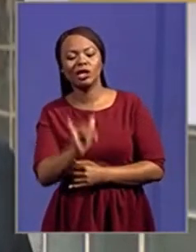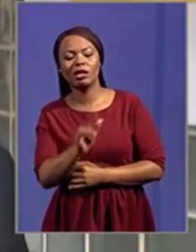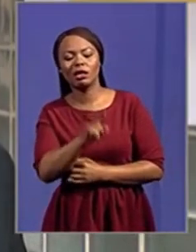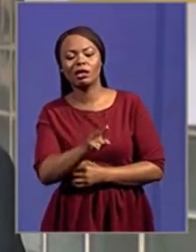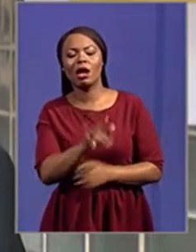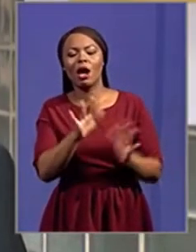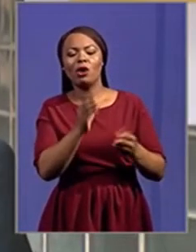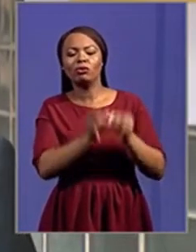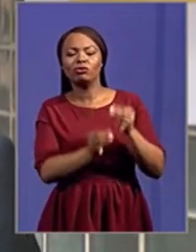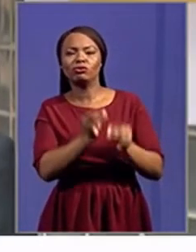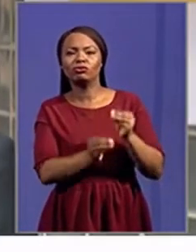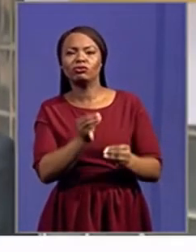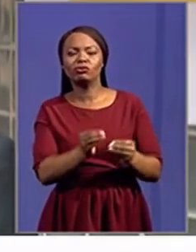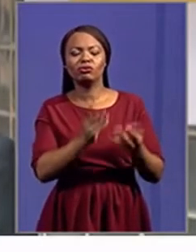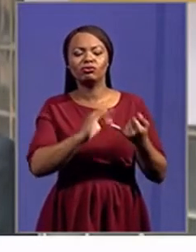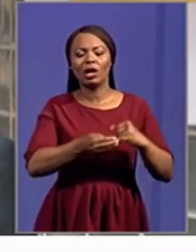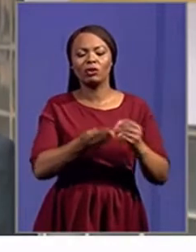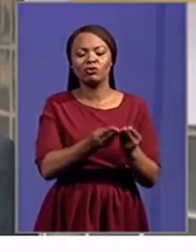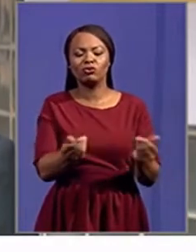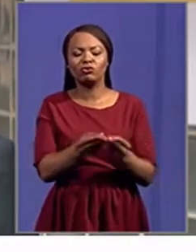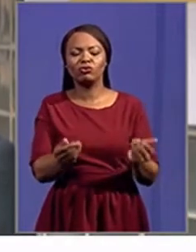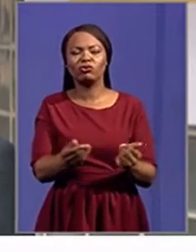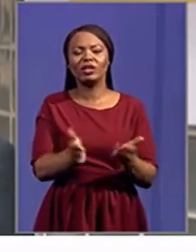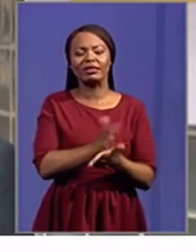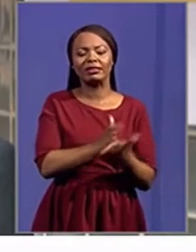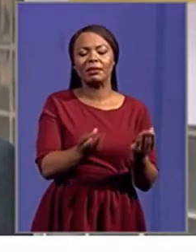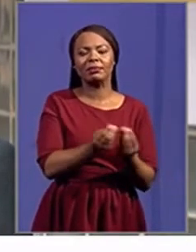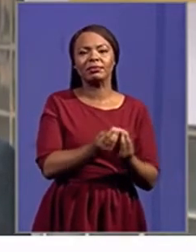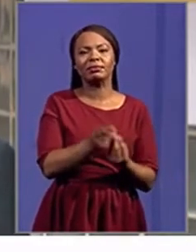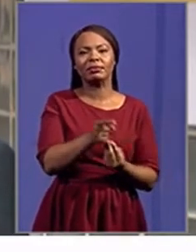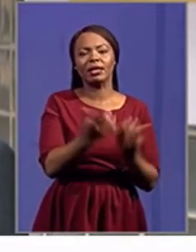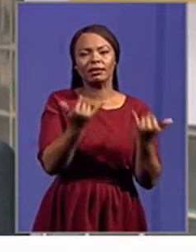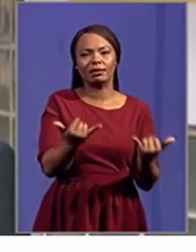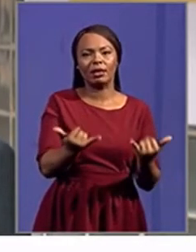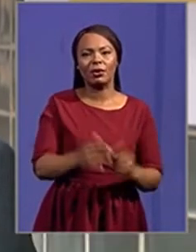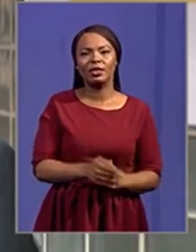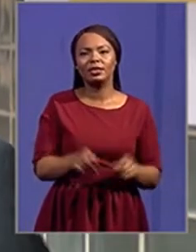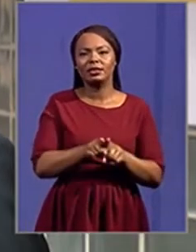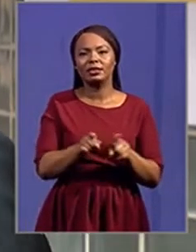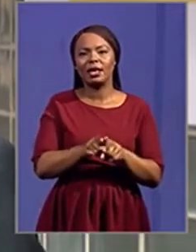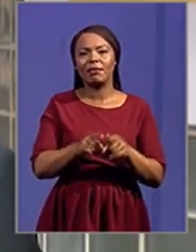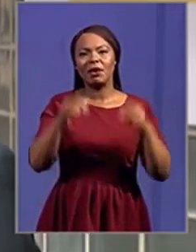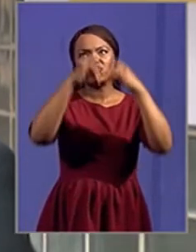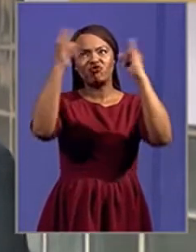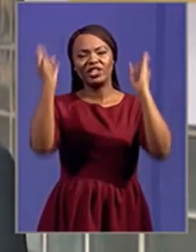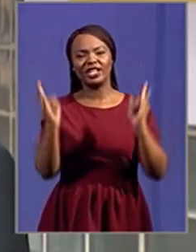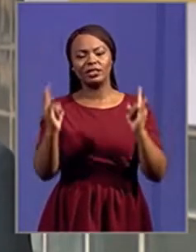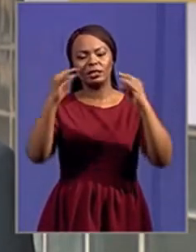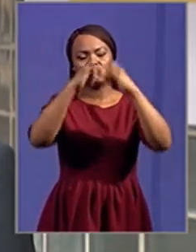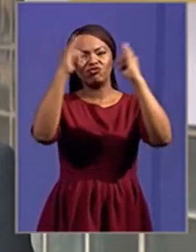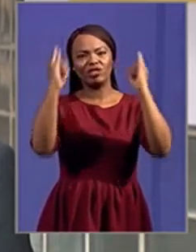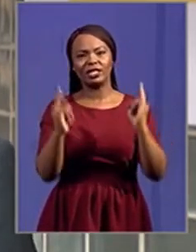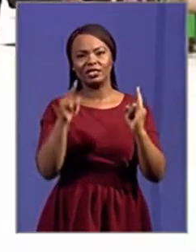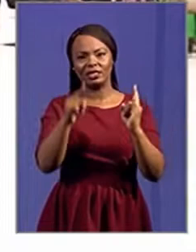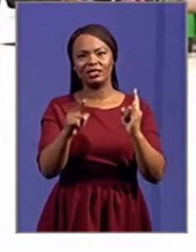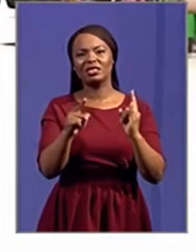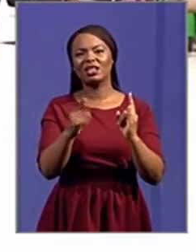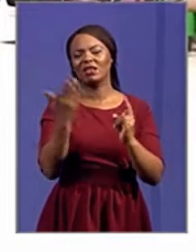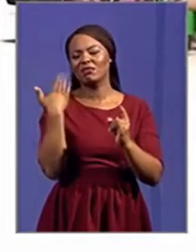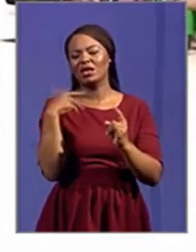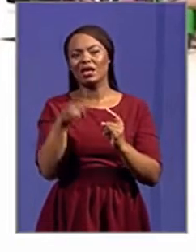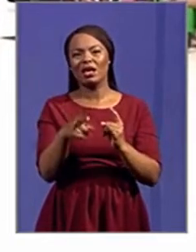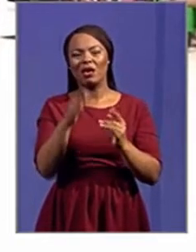to regravel and also put back the bridges that were unstable.